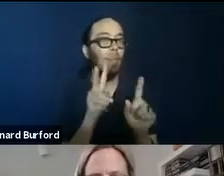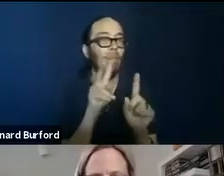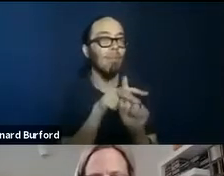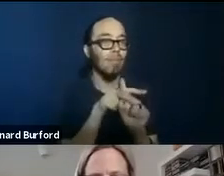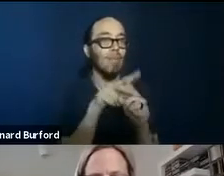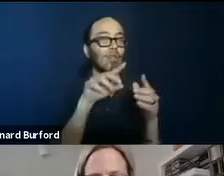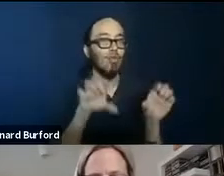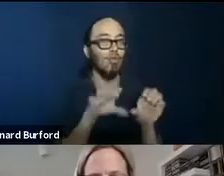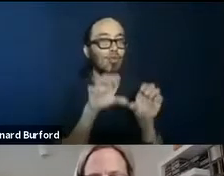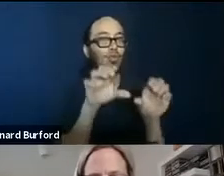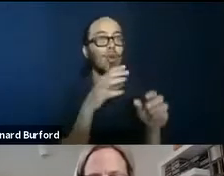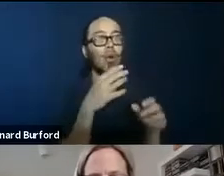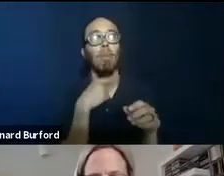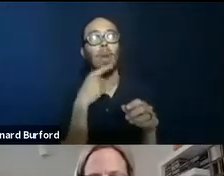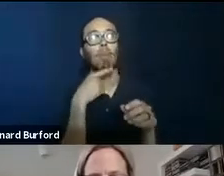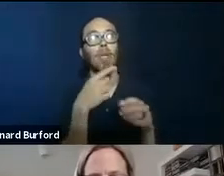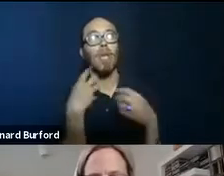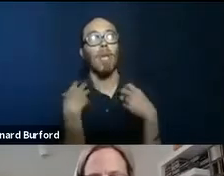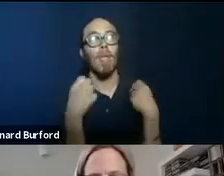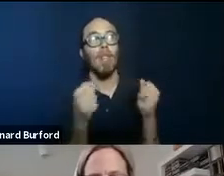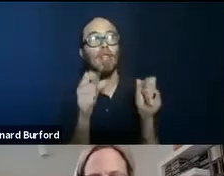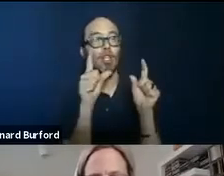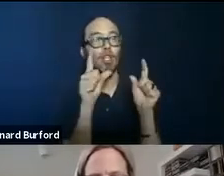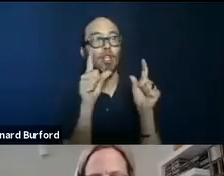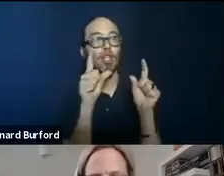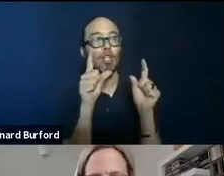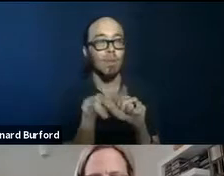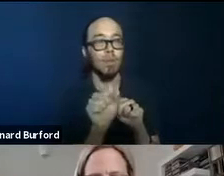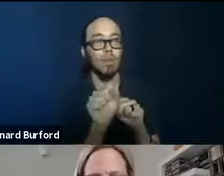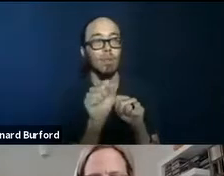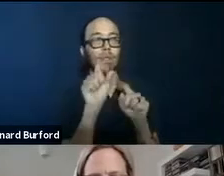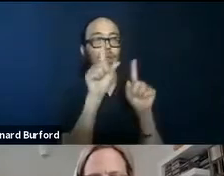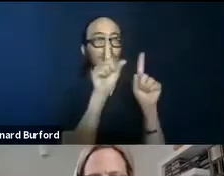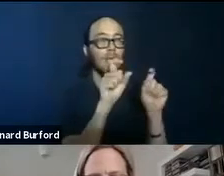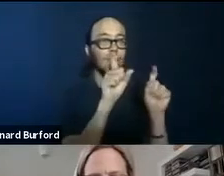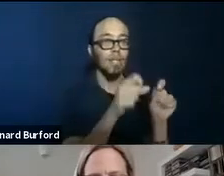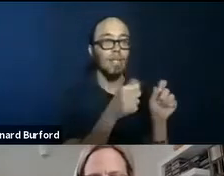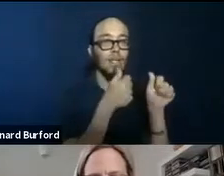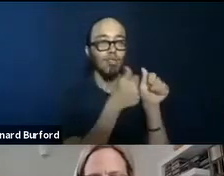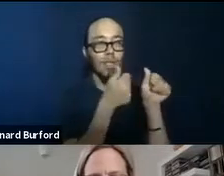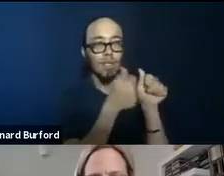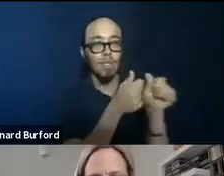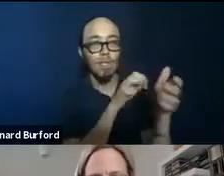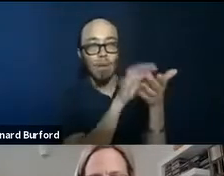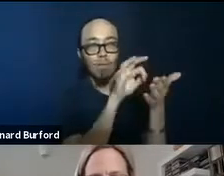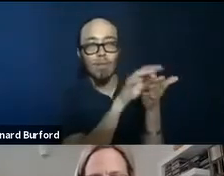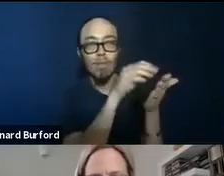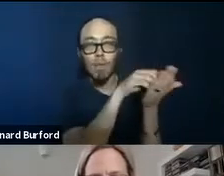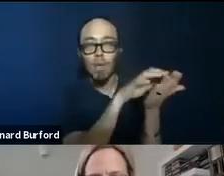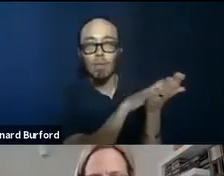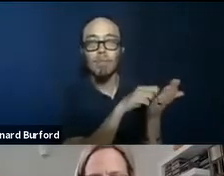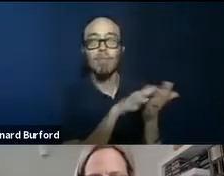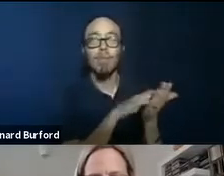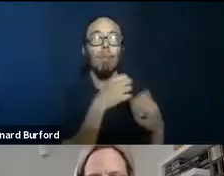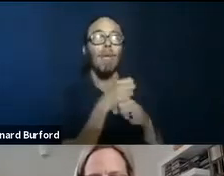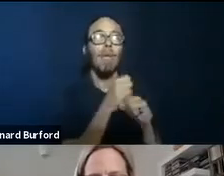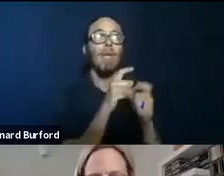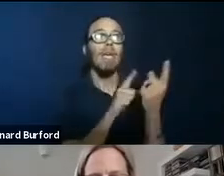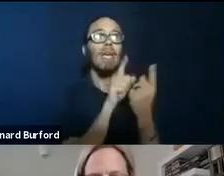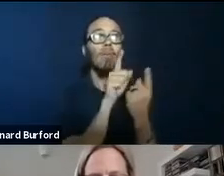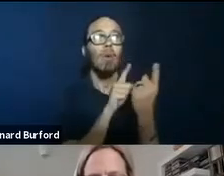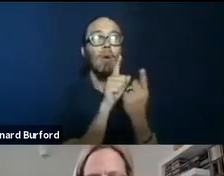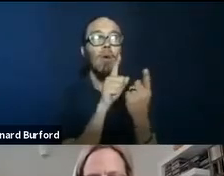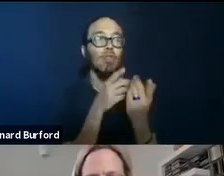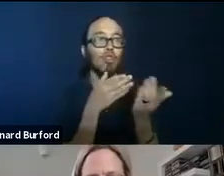public health tools like testing and tracing and supported isolation that will make in-person services as safe